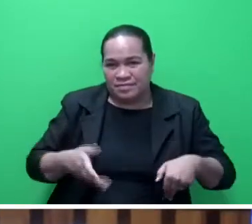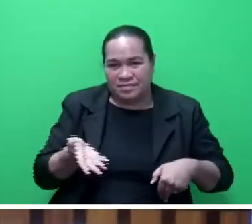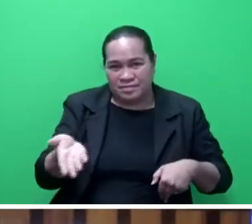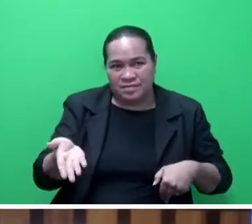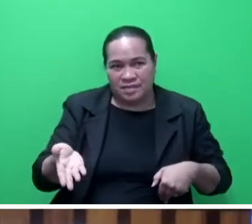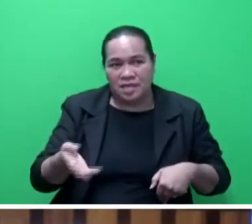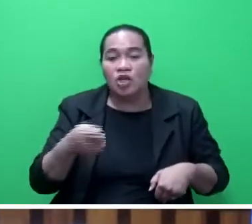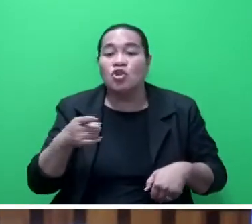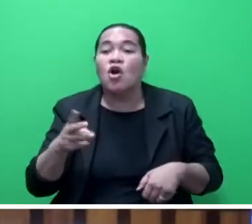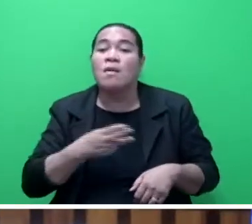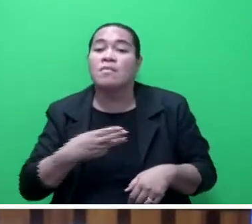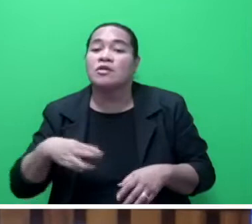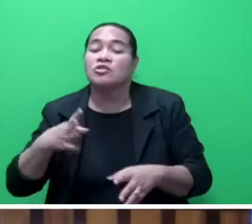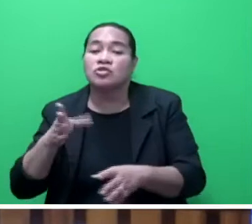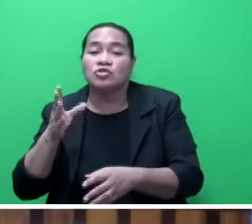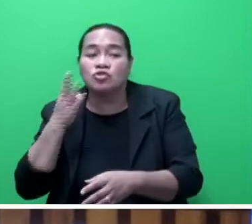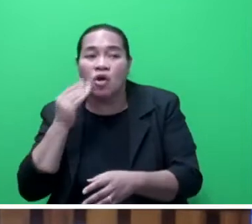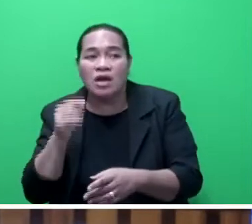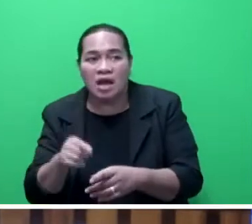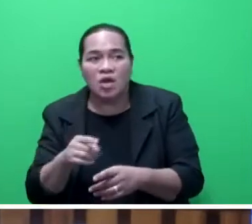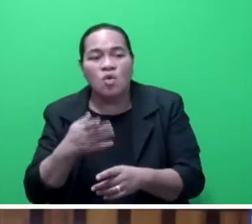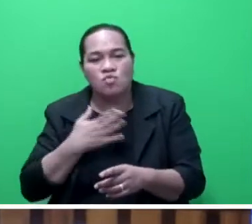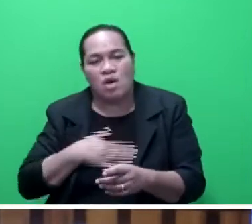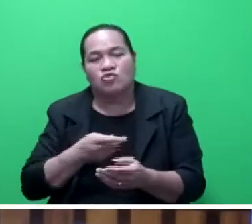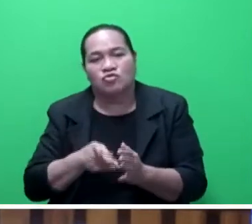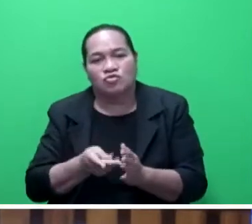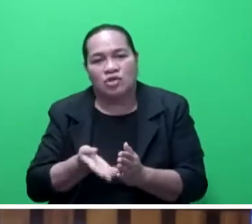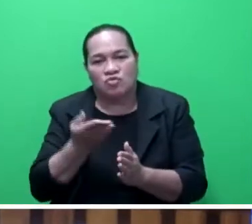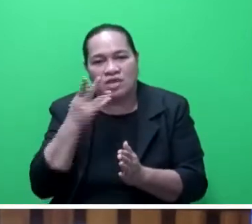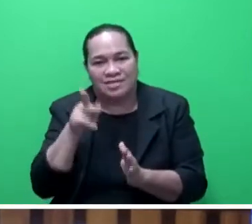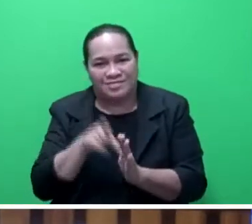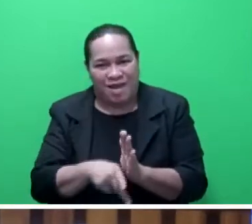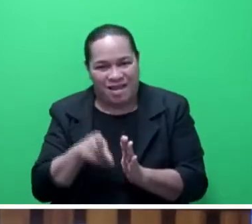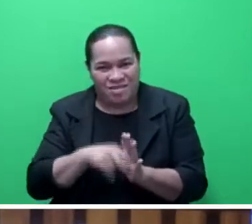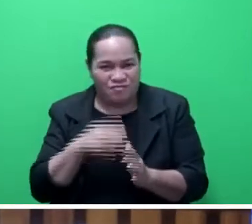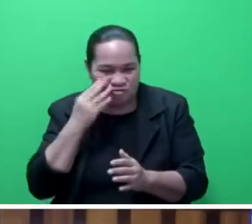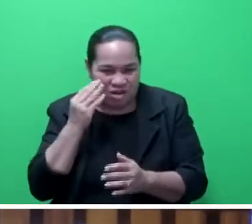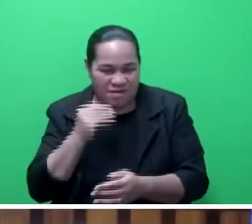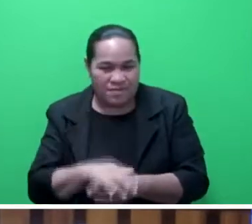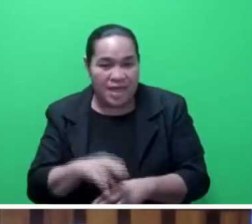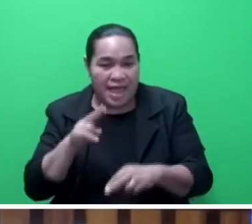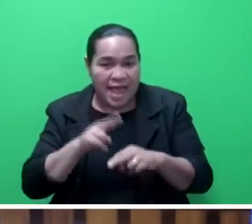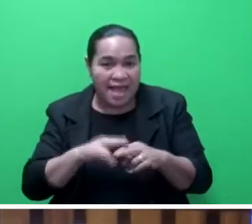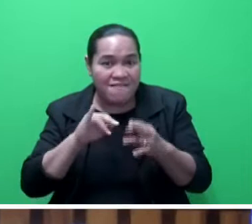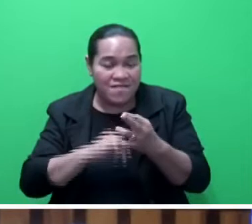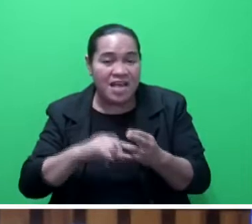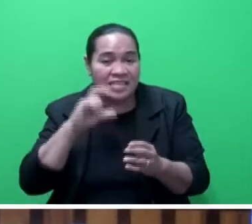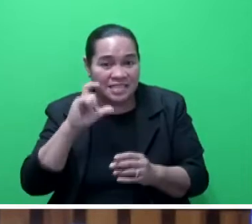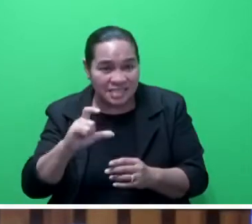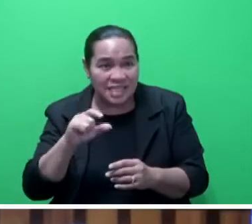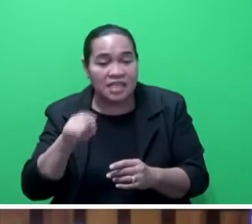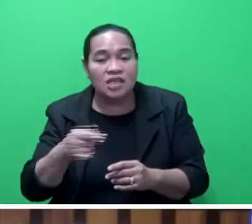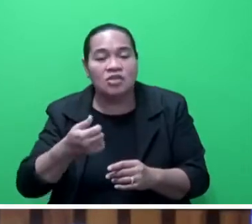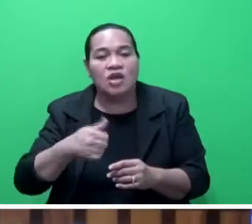by the Ministry of Sugar objecting to the increase in the sugar price. Mr. Speaker, sir, FSC would use the additional $7 million